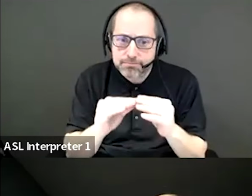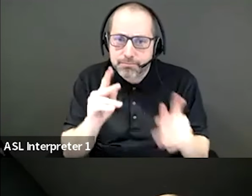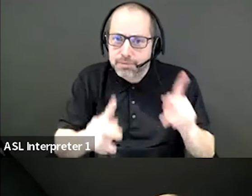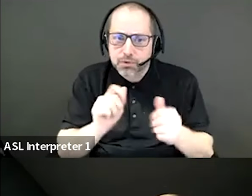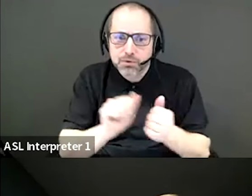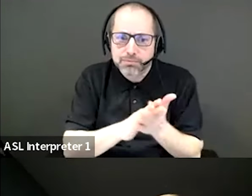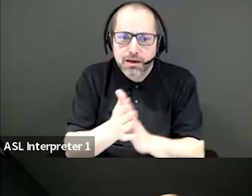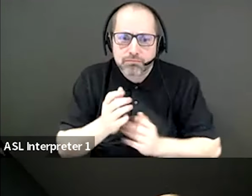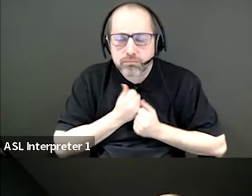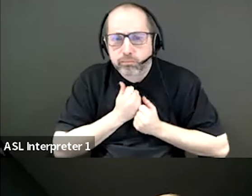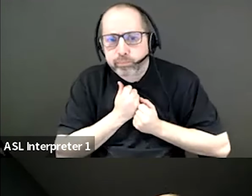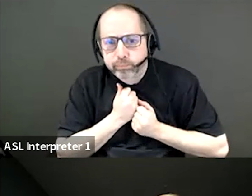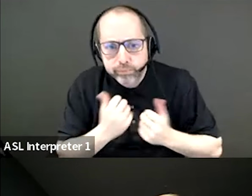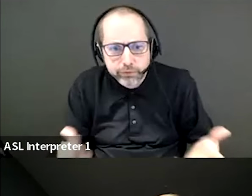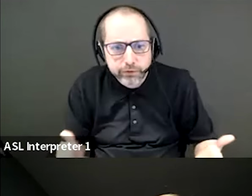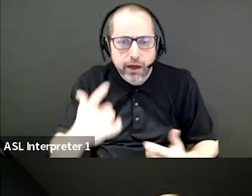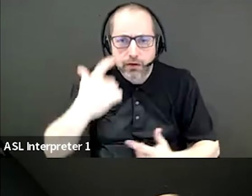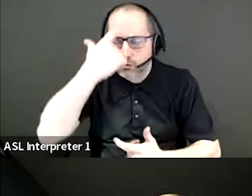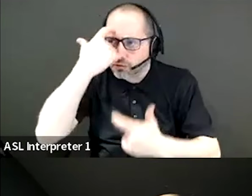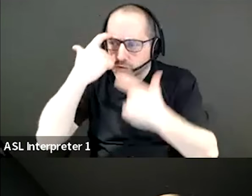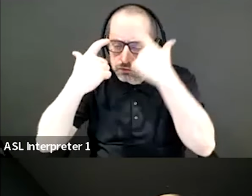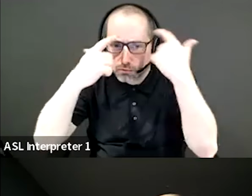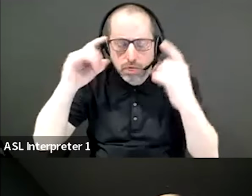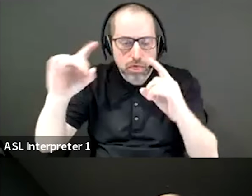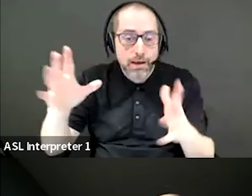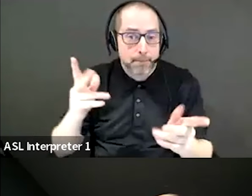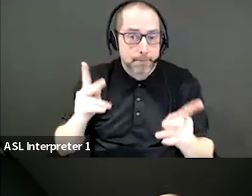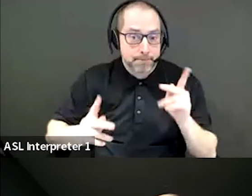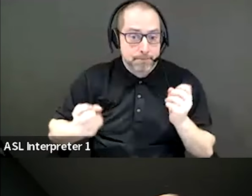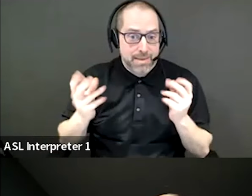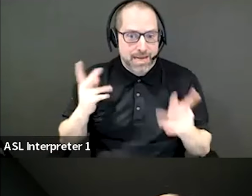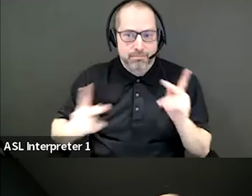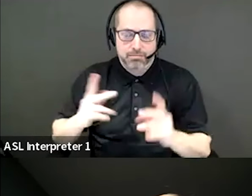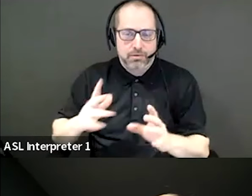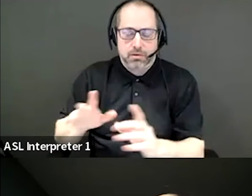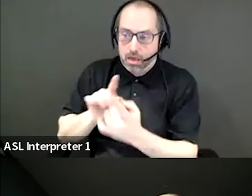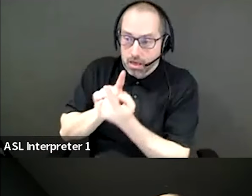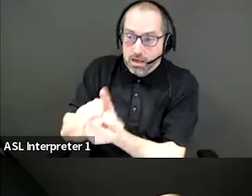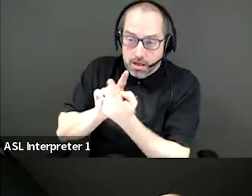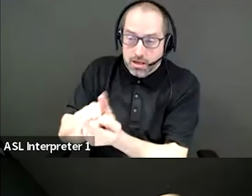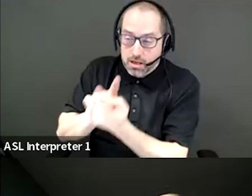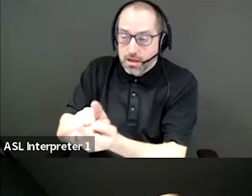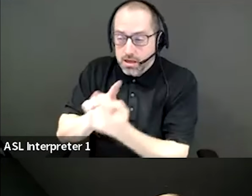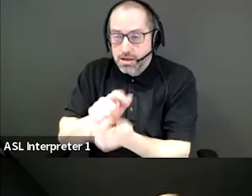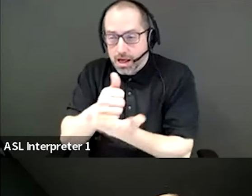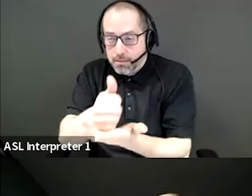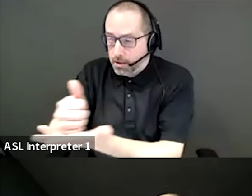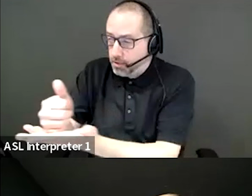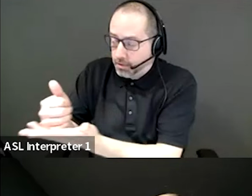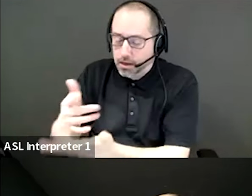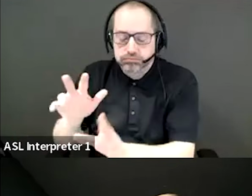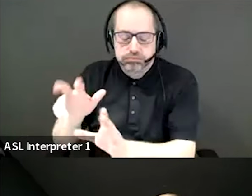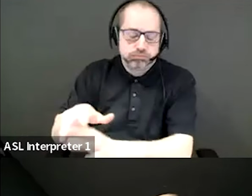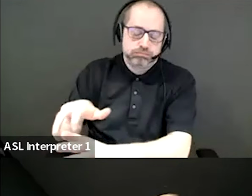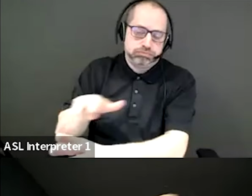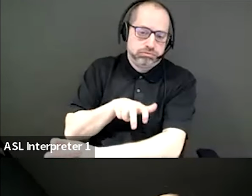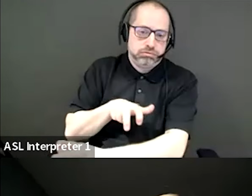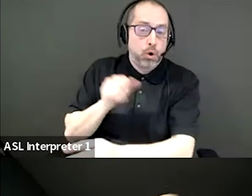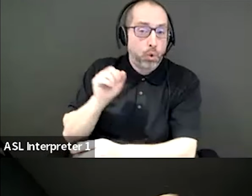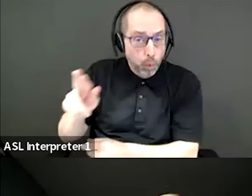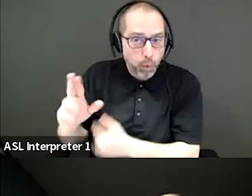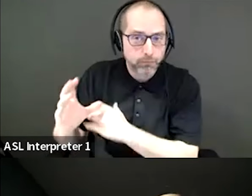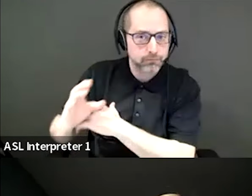Many folks that are in frontline work left their positions or felt that they didn't have a choice, that they were pushed out in some ways